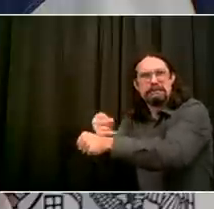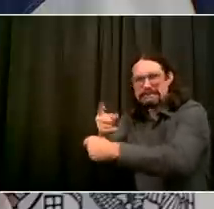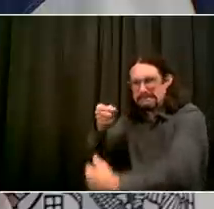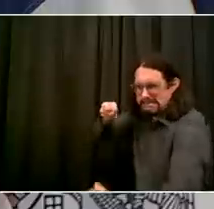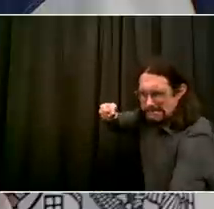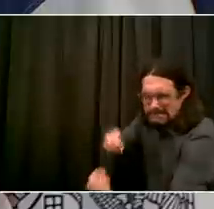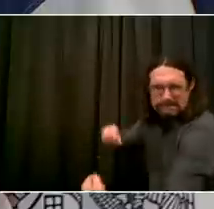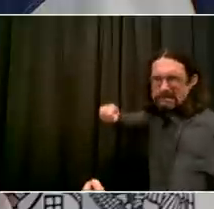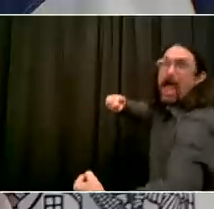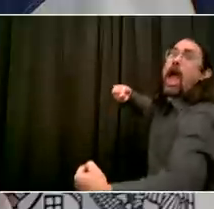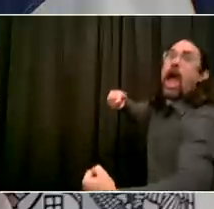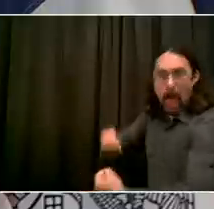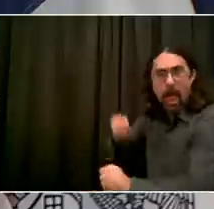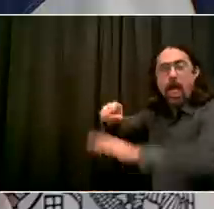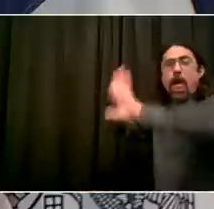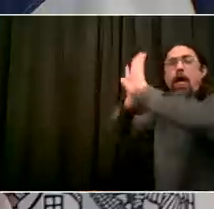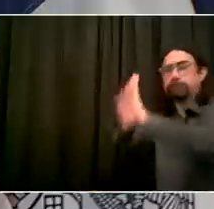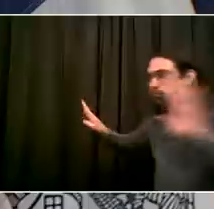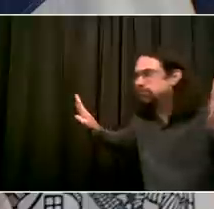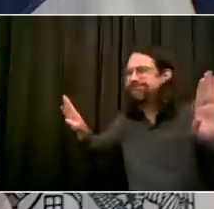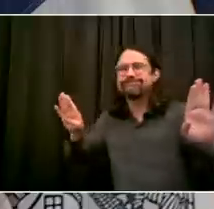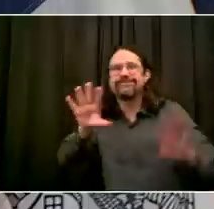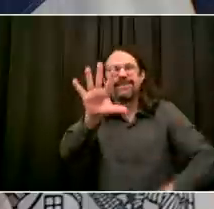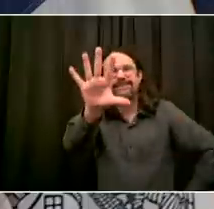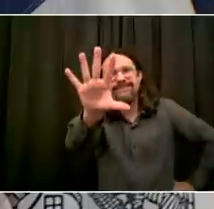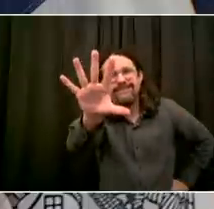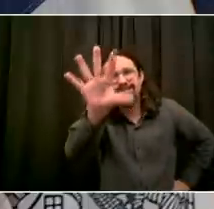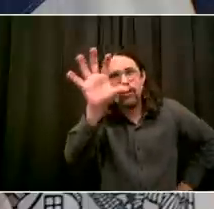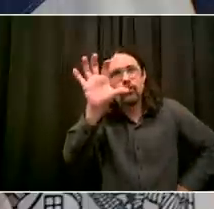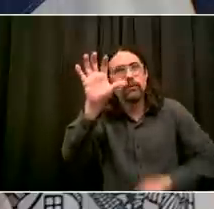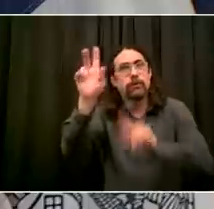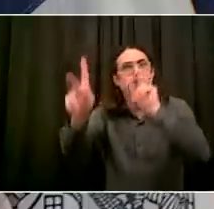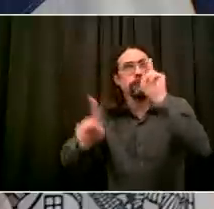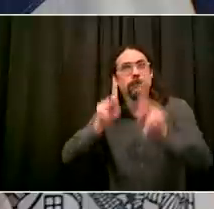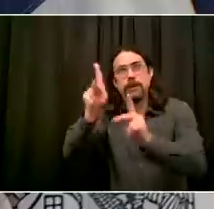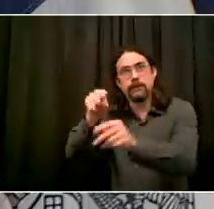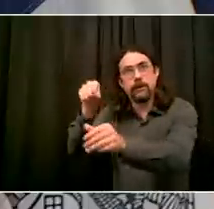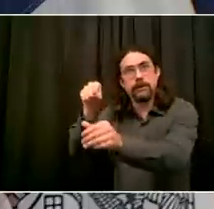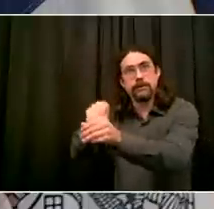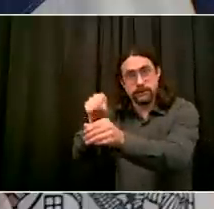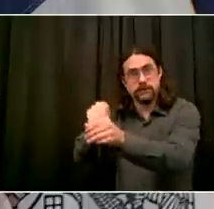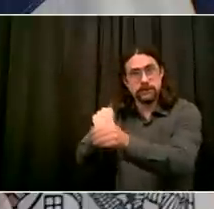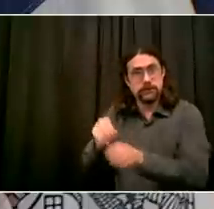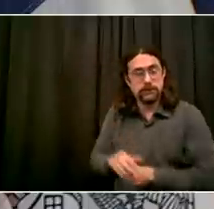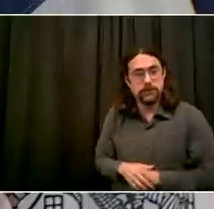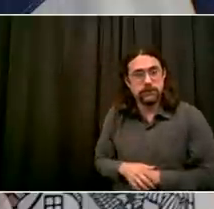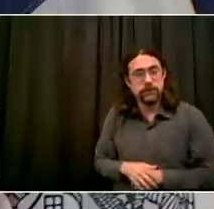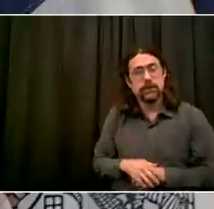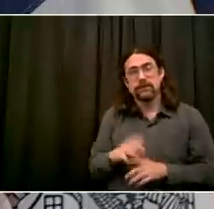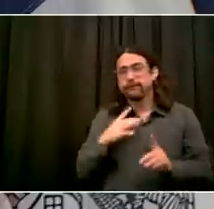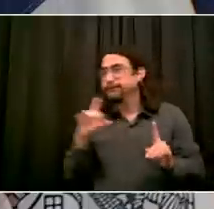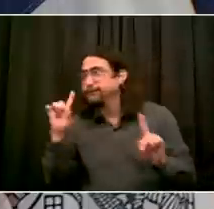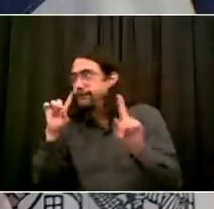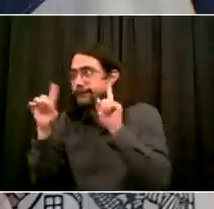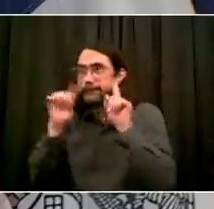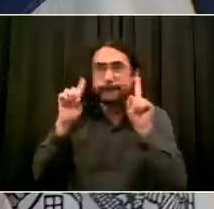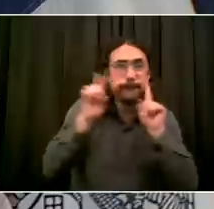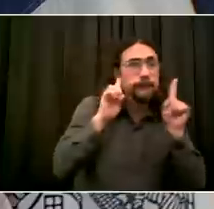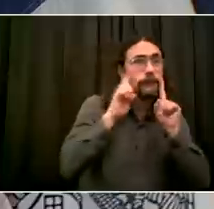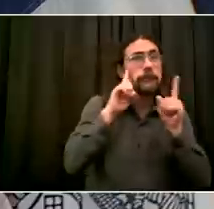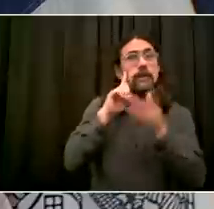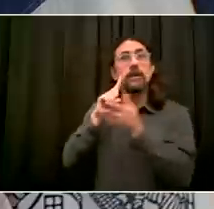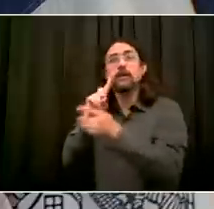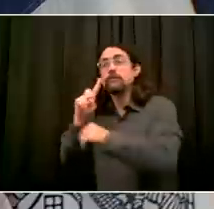situation? Derek, I am waiting to get the full details. I've only gotten a basic report this morning. The